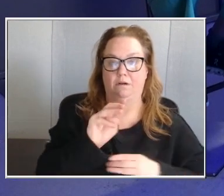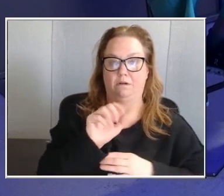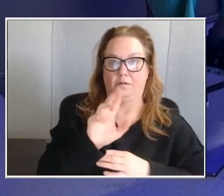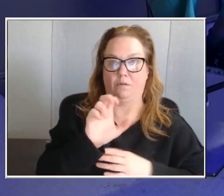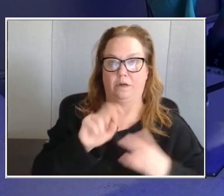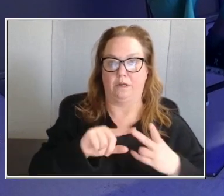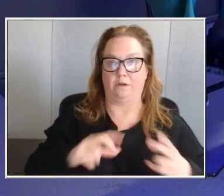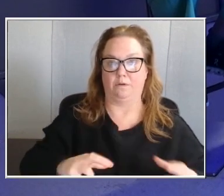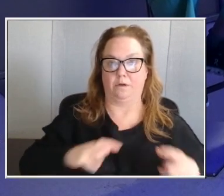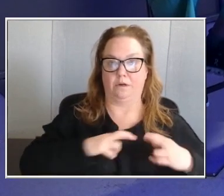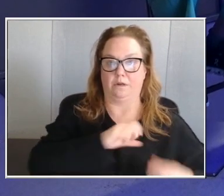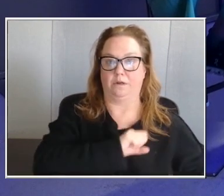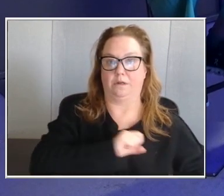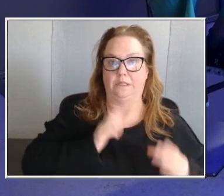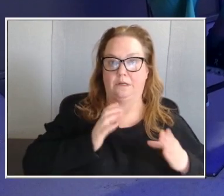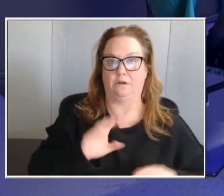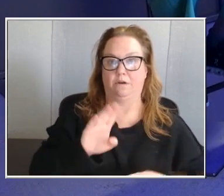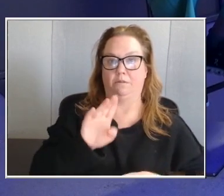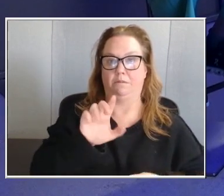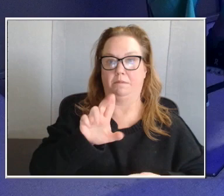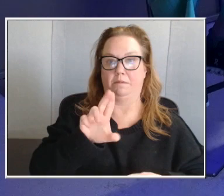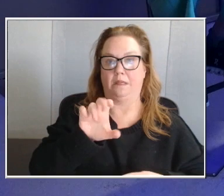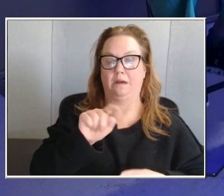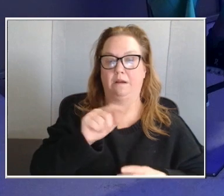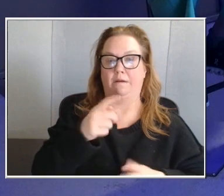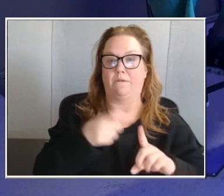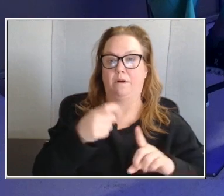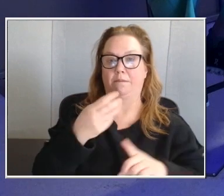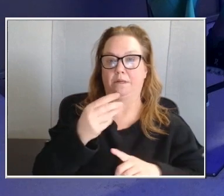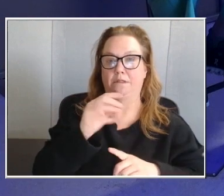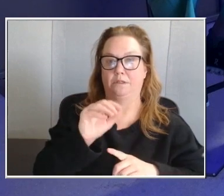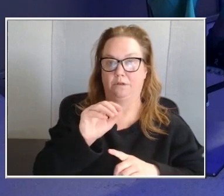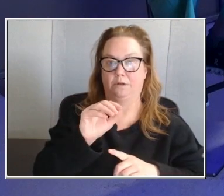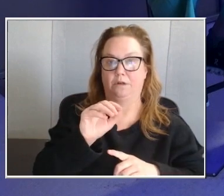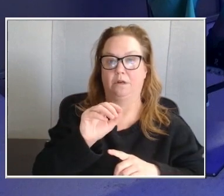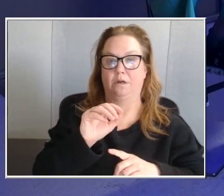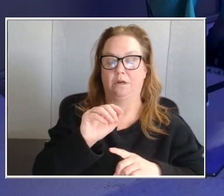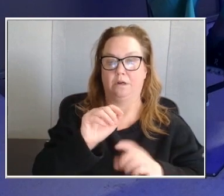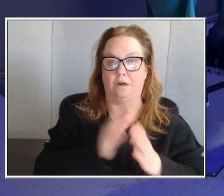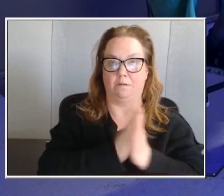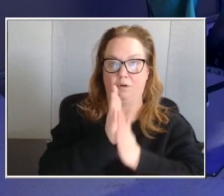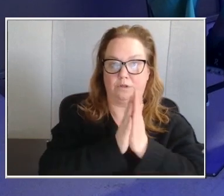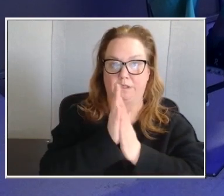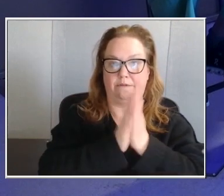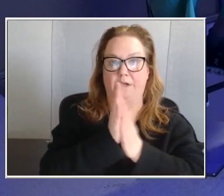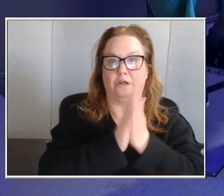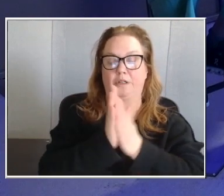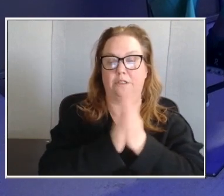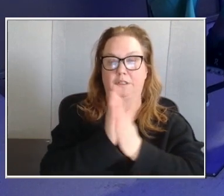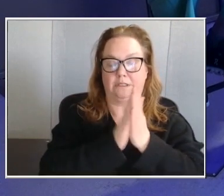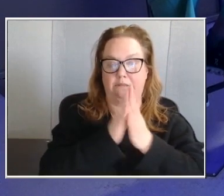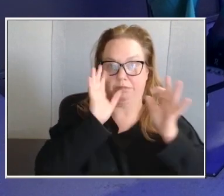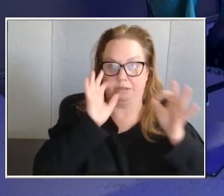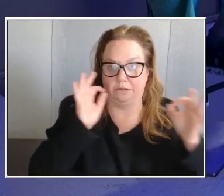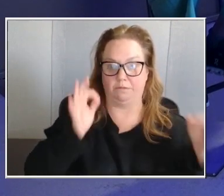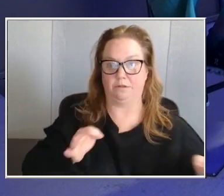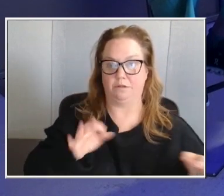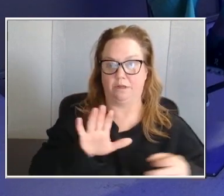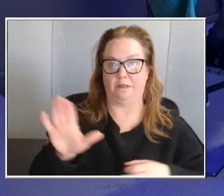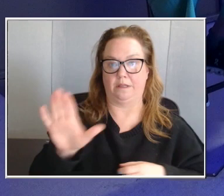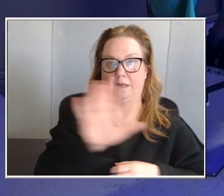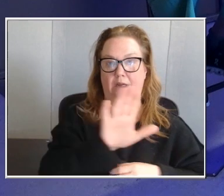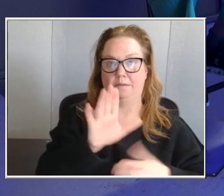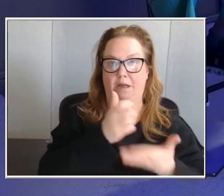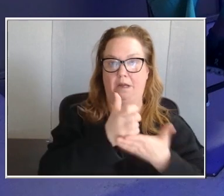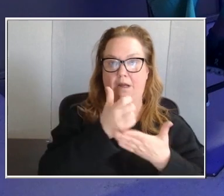retired Senator Blunt from Missouri. Man, persistence, perseverance, and determination on their part helped to make